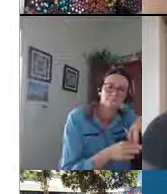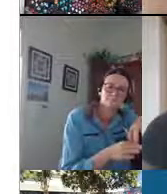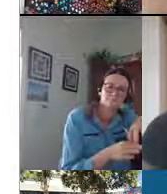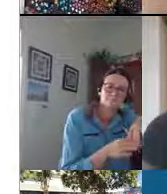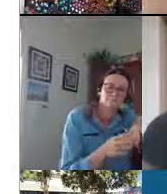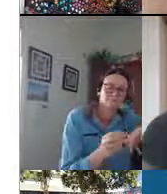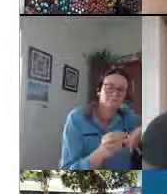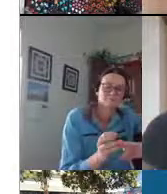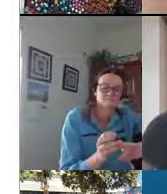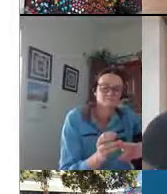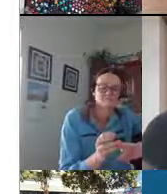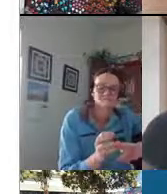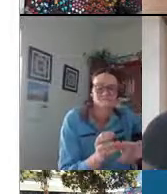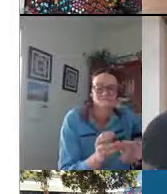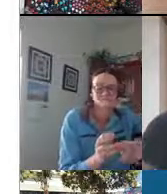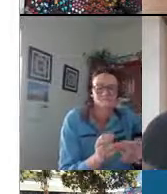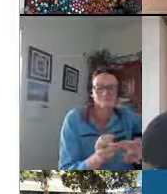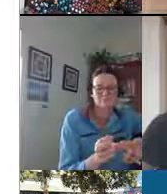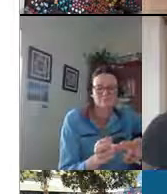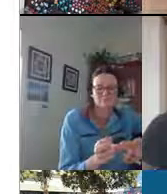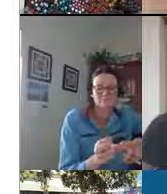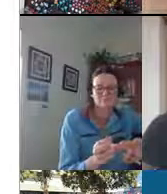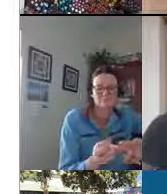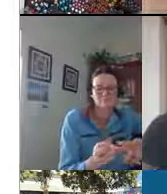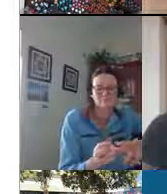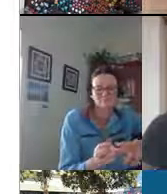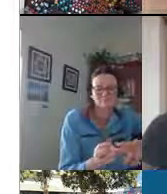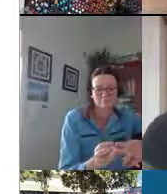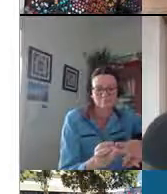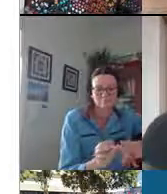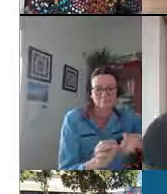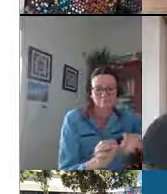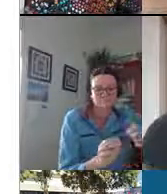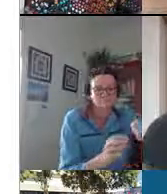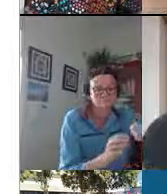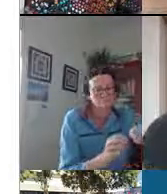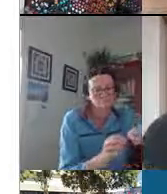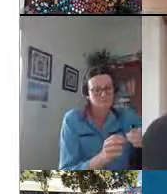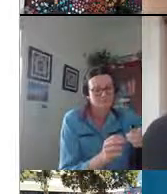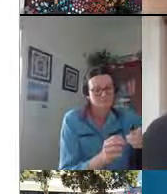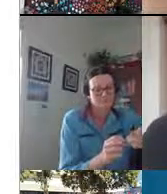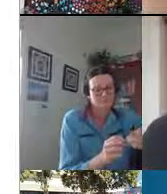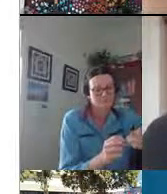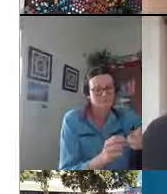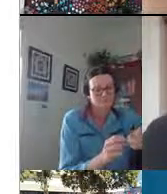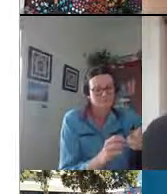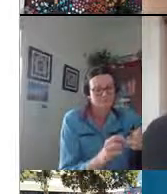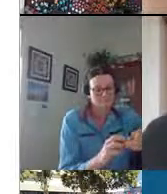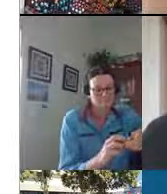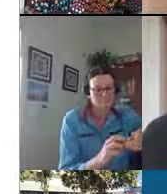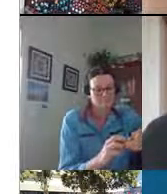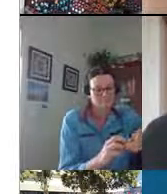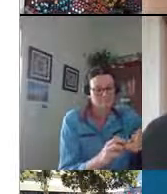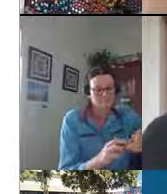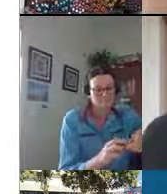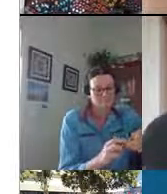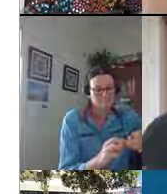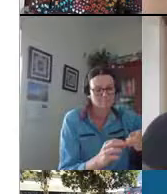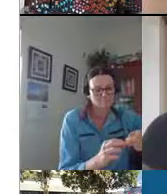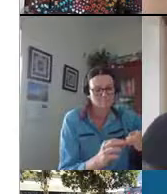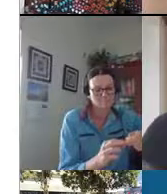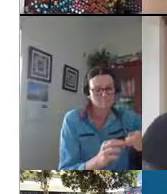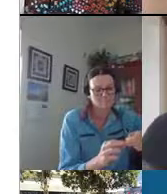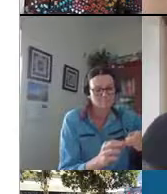this century, what's evolved into the national energy market. And because humans are involved, it's got all sorts of complexity around it